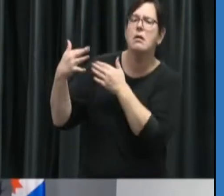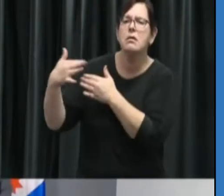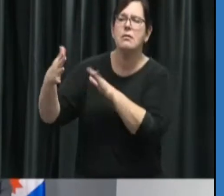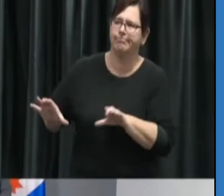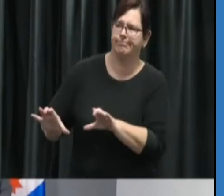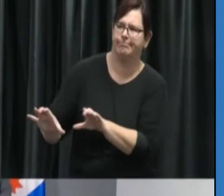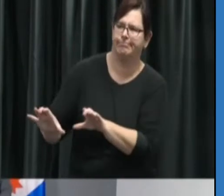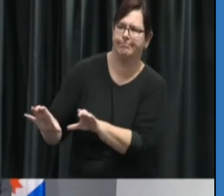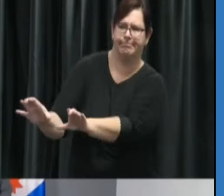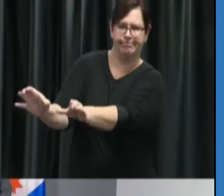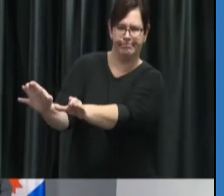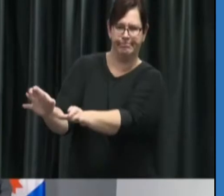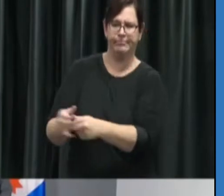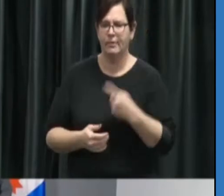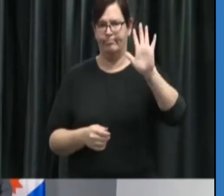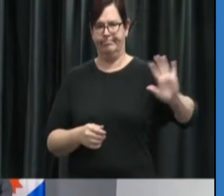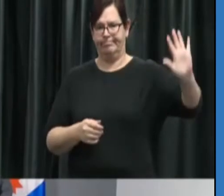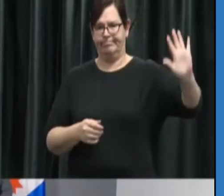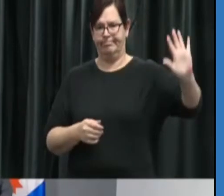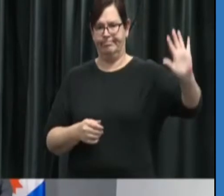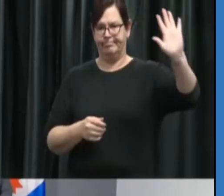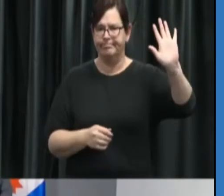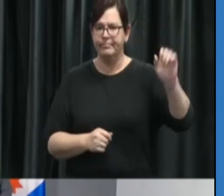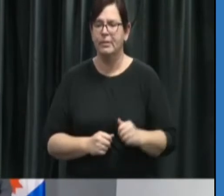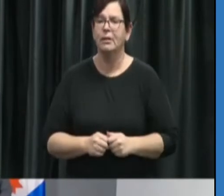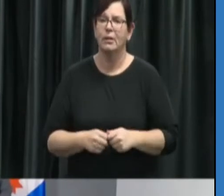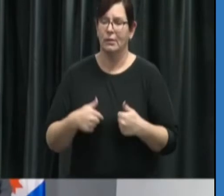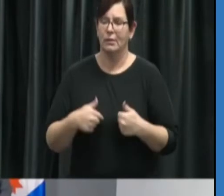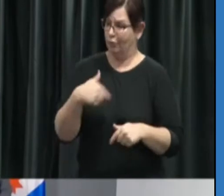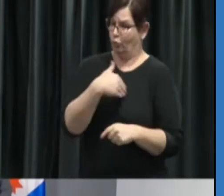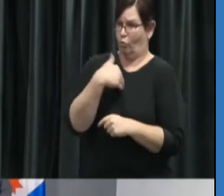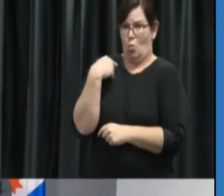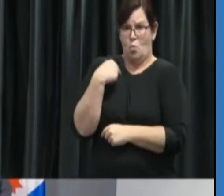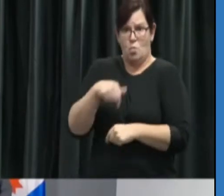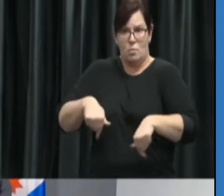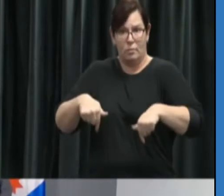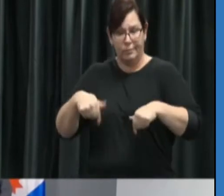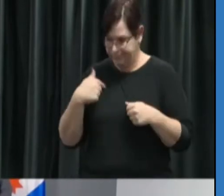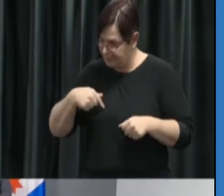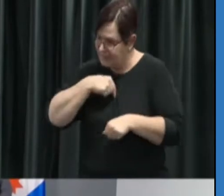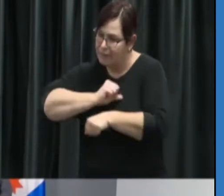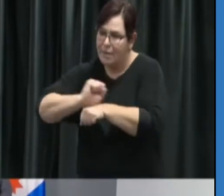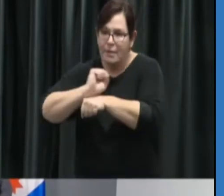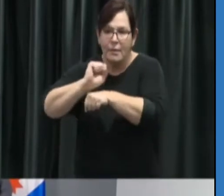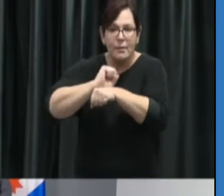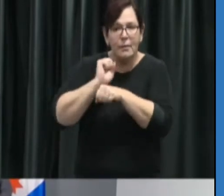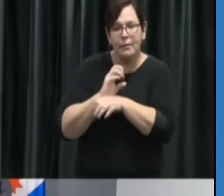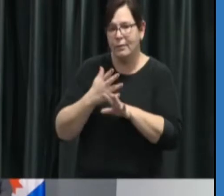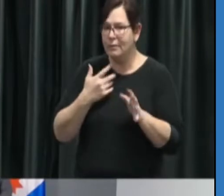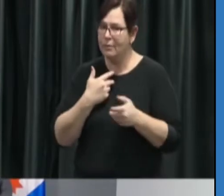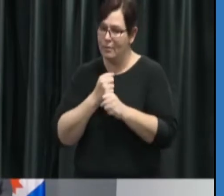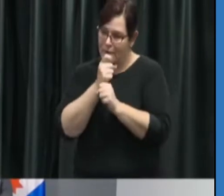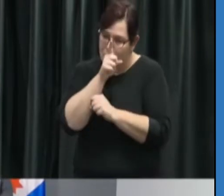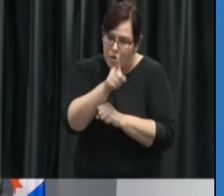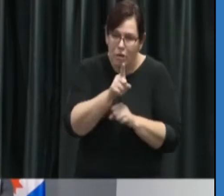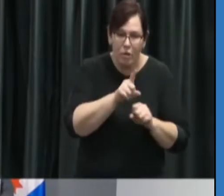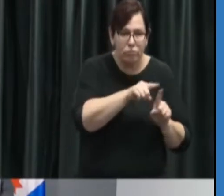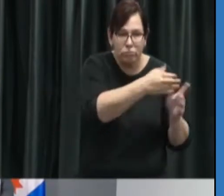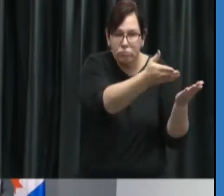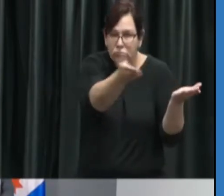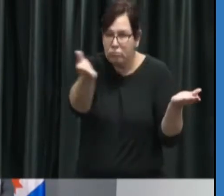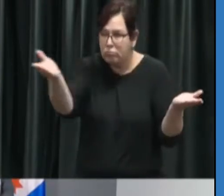also working to make sure that it is doing everything it can to help residents, of course, across the city, but especially in